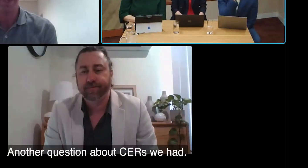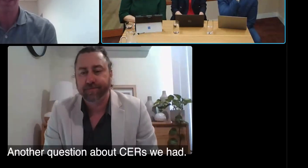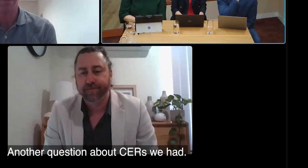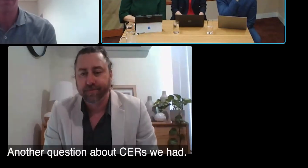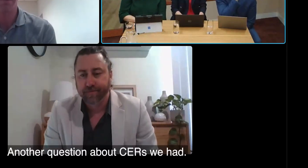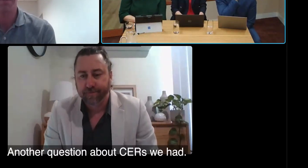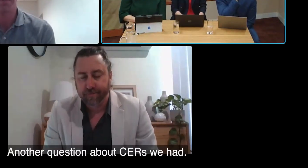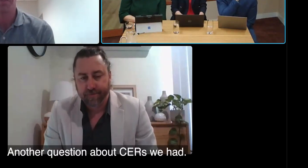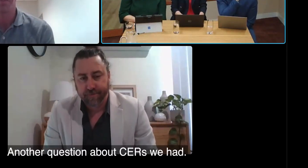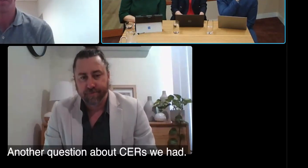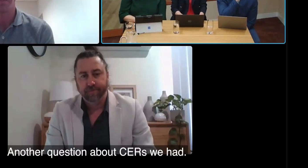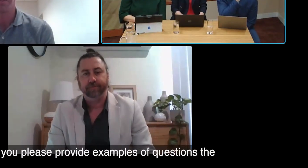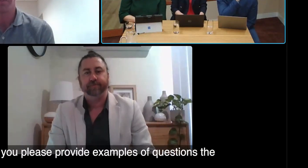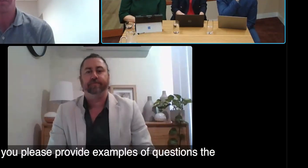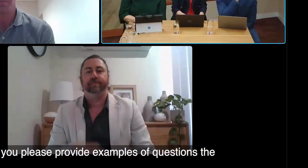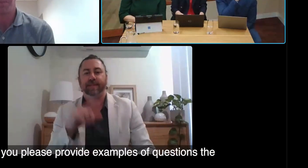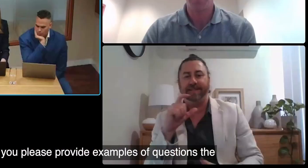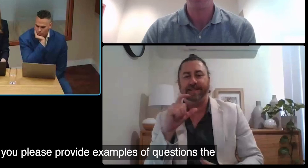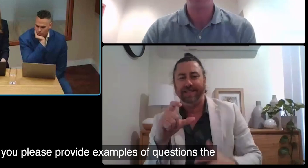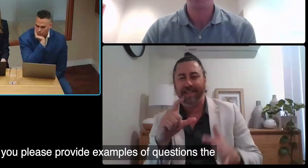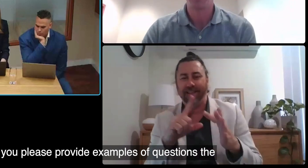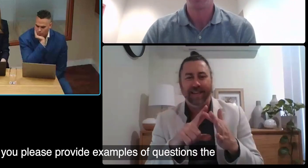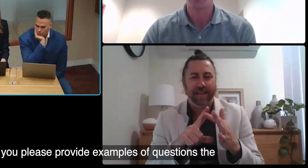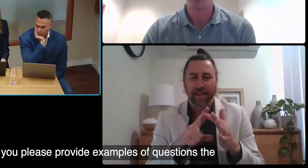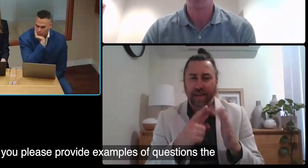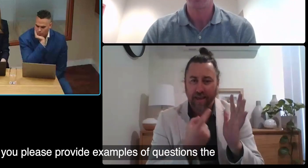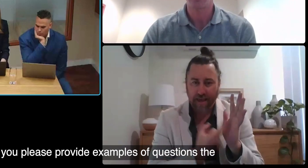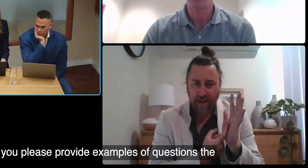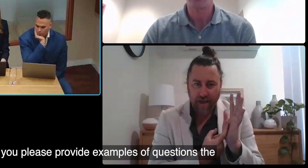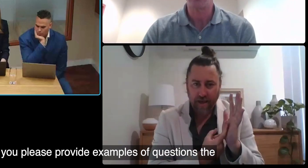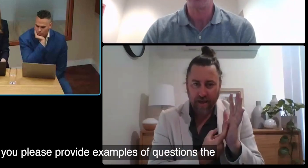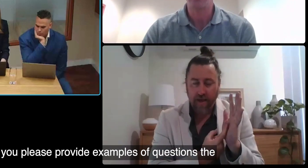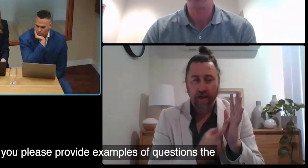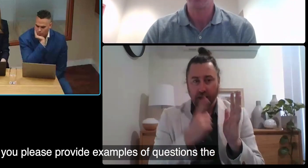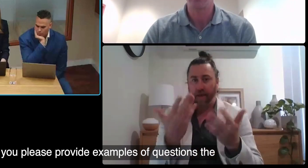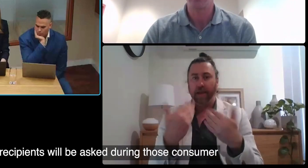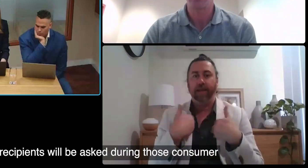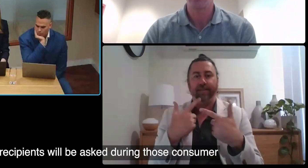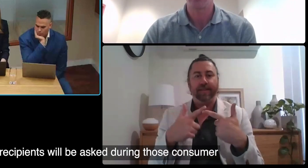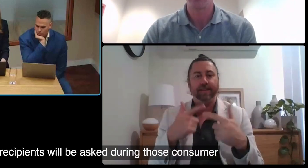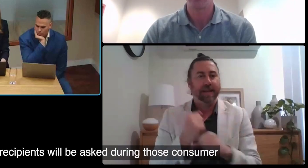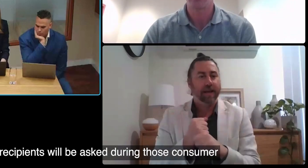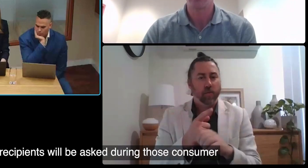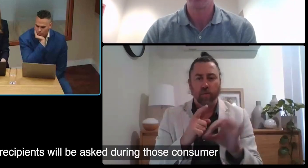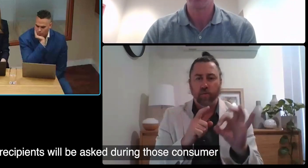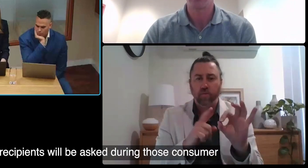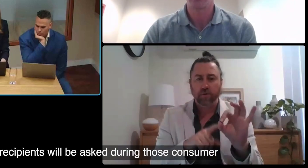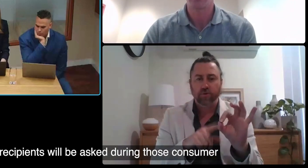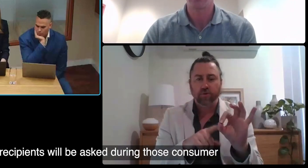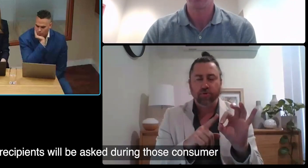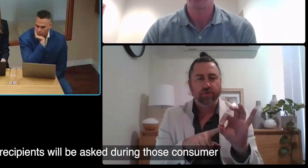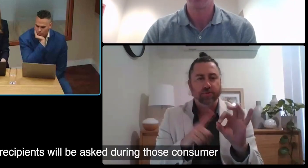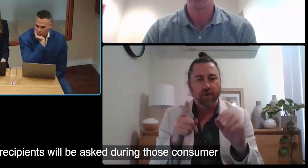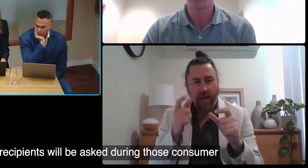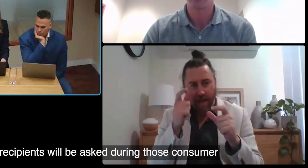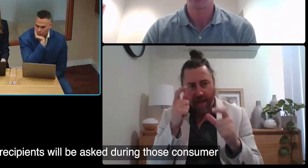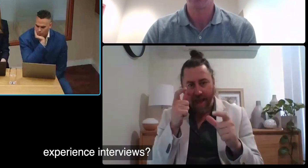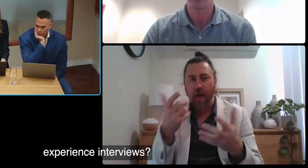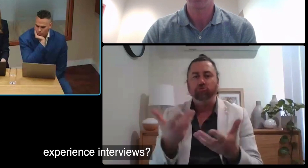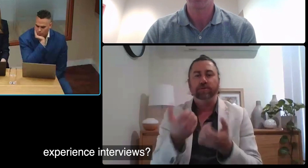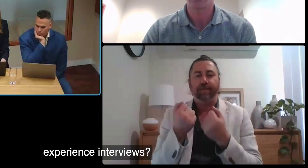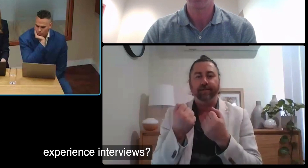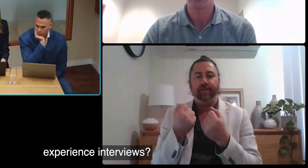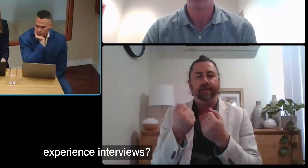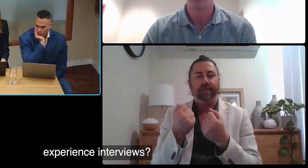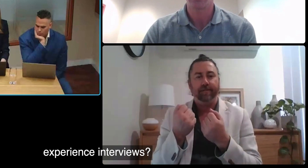Another question about CERs we had, can you please provide examples of questions that care recipients will be asked during those